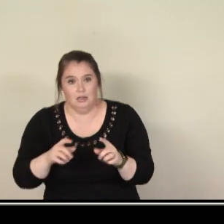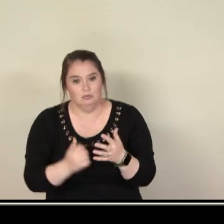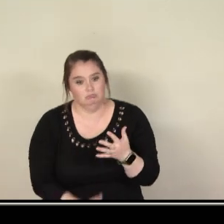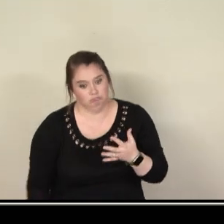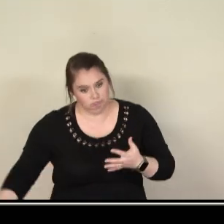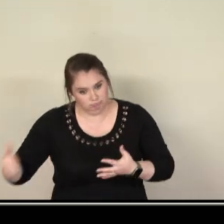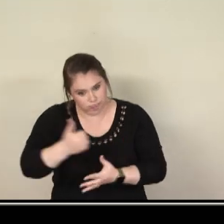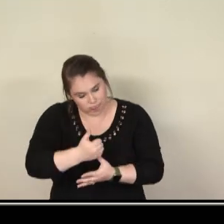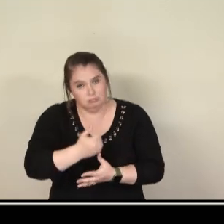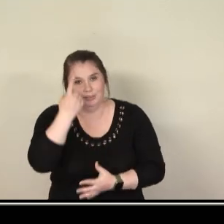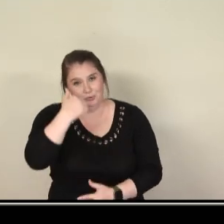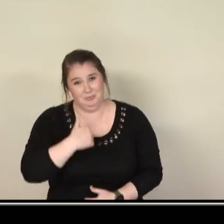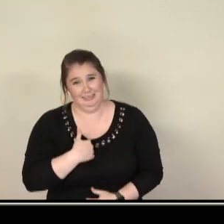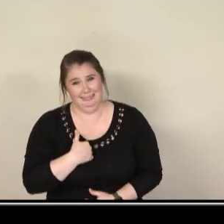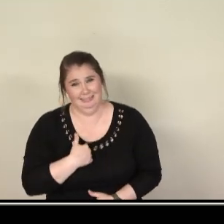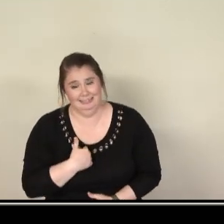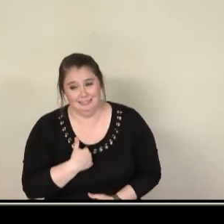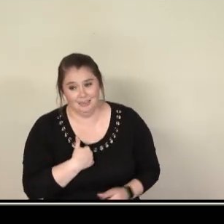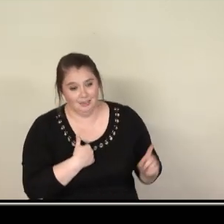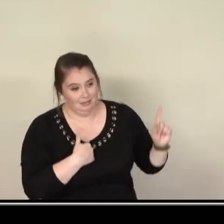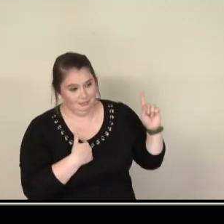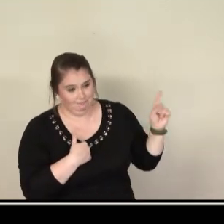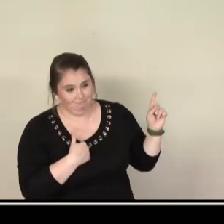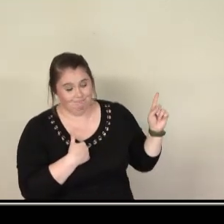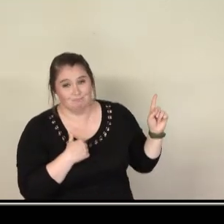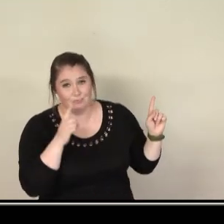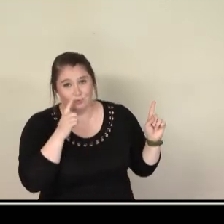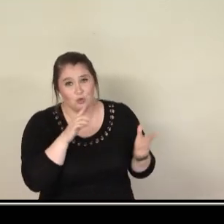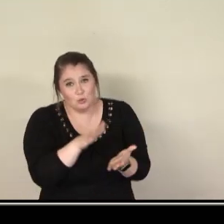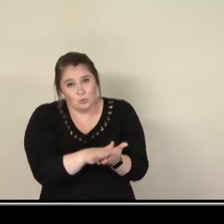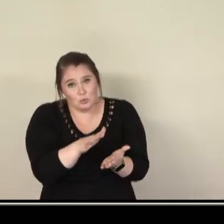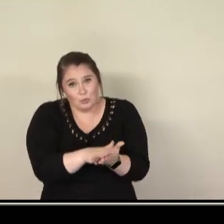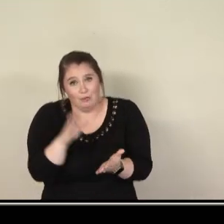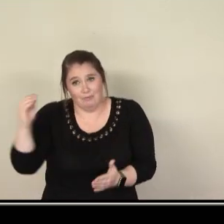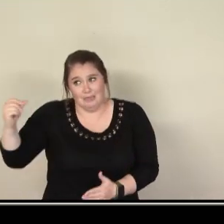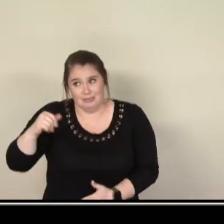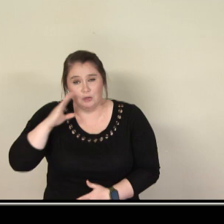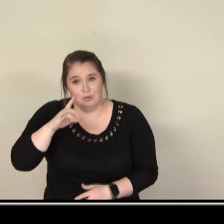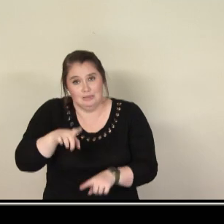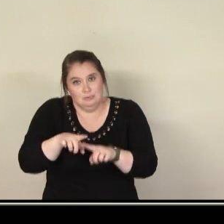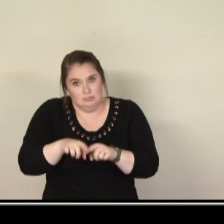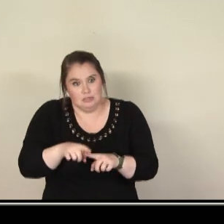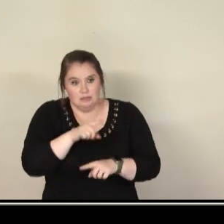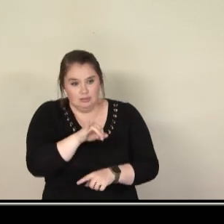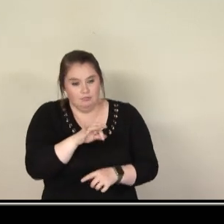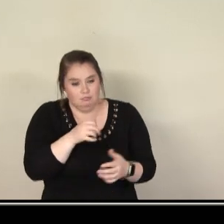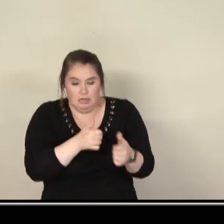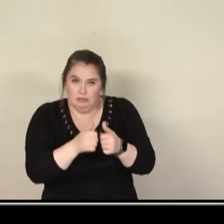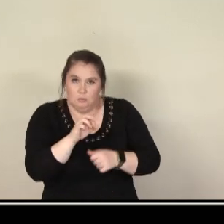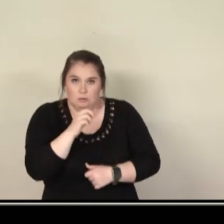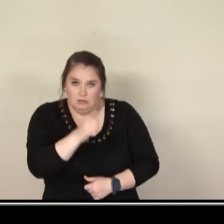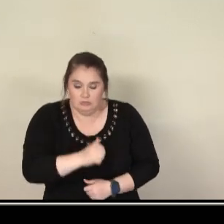is probably going to be the vehicle for school funding. Right now,